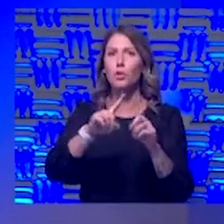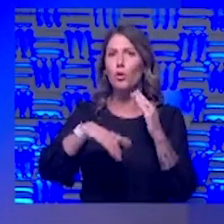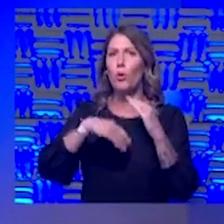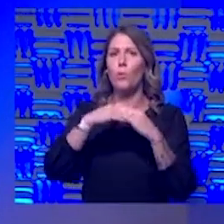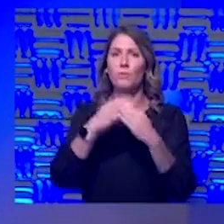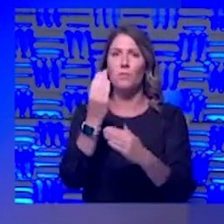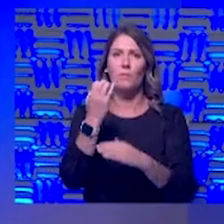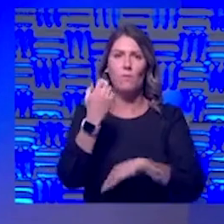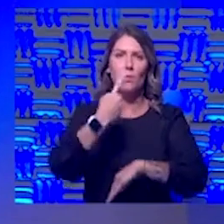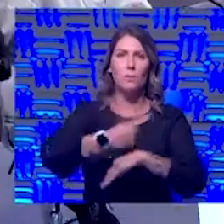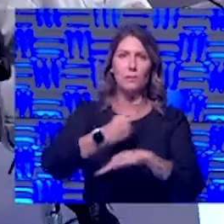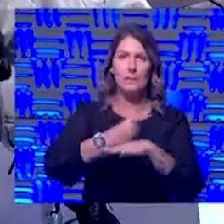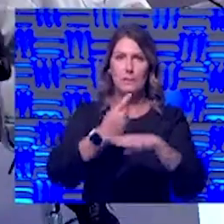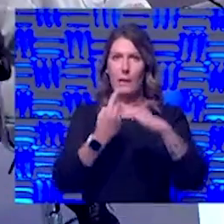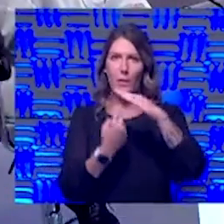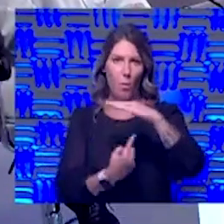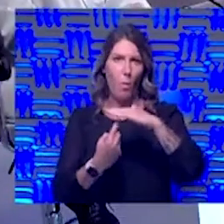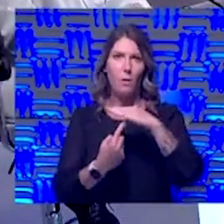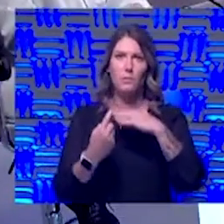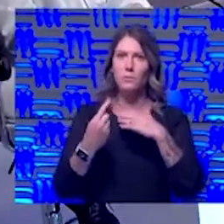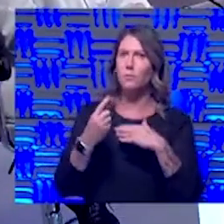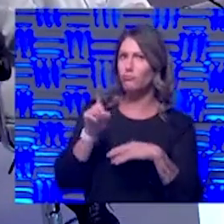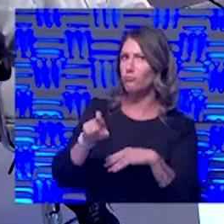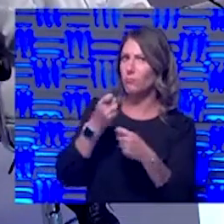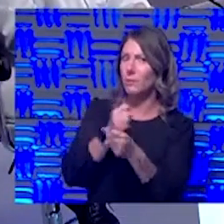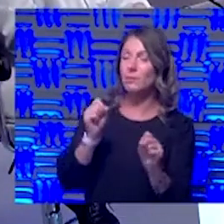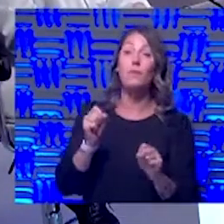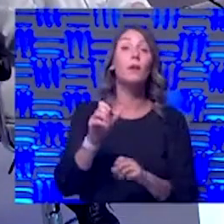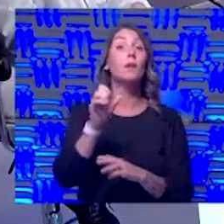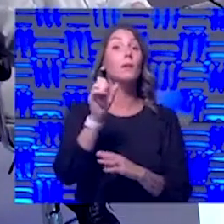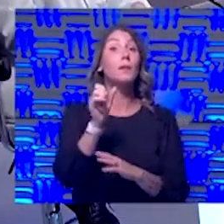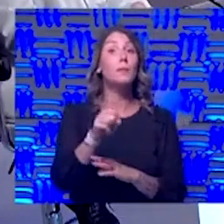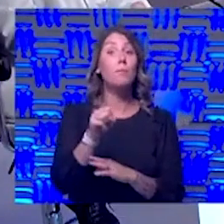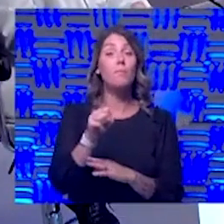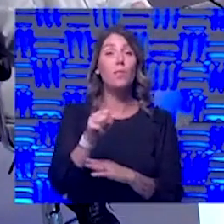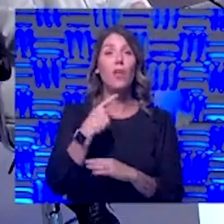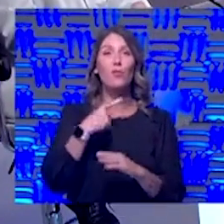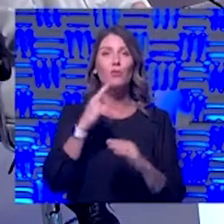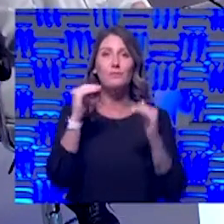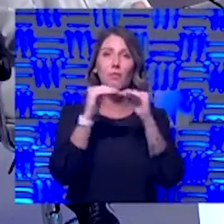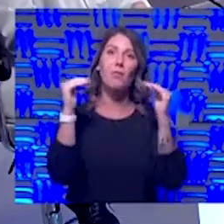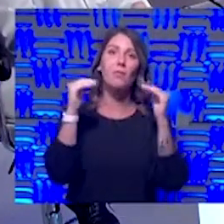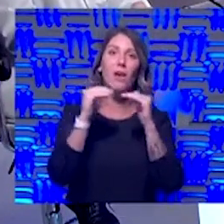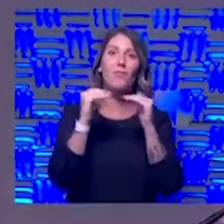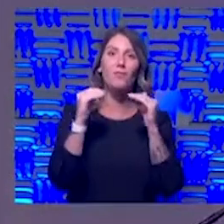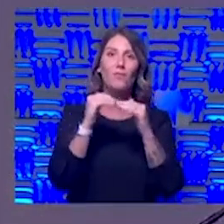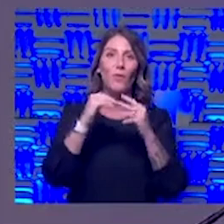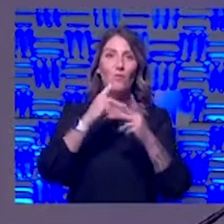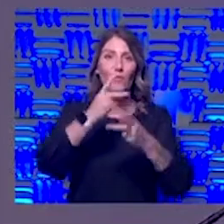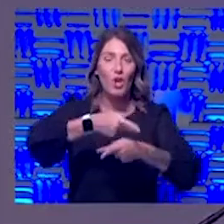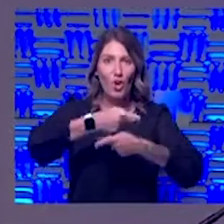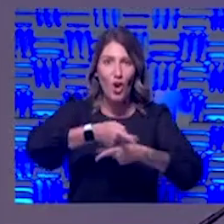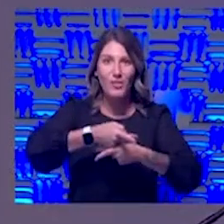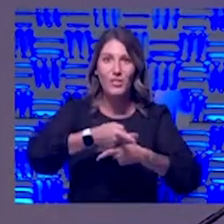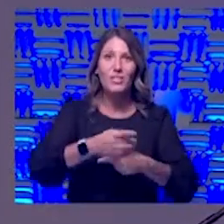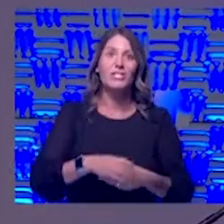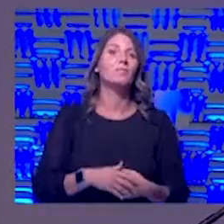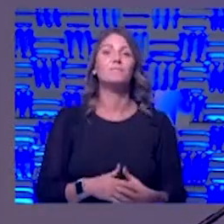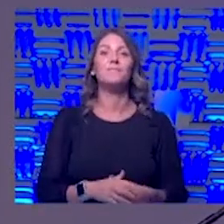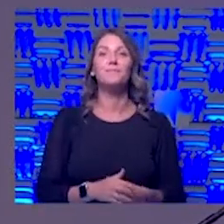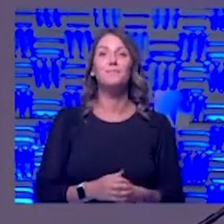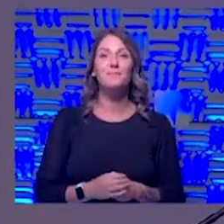quarantine anyway. Yeah, it should be pretty safe, I think. Yeah. Yeah, I think, you know, certainly there's a level of caution.